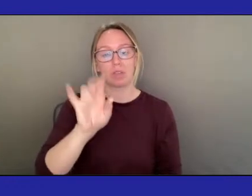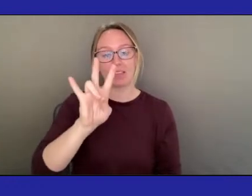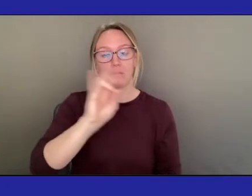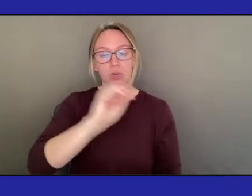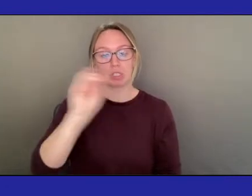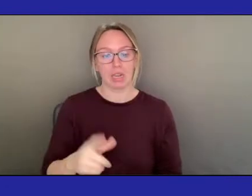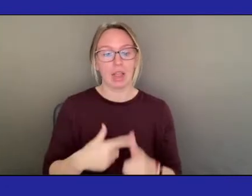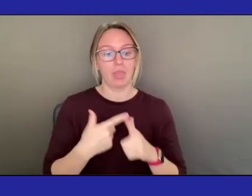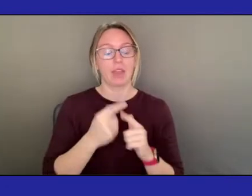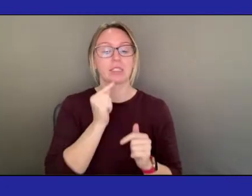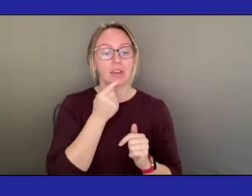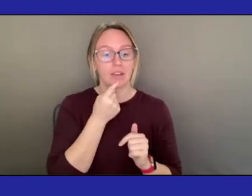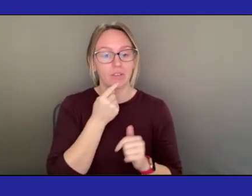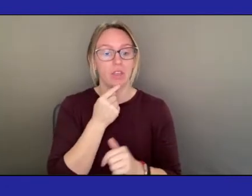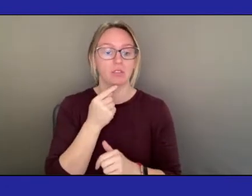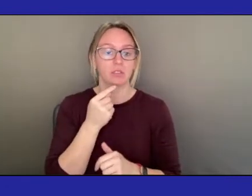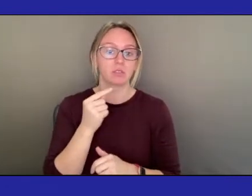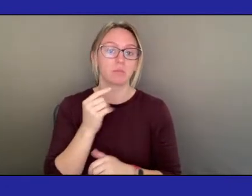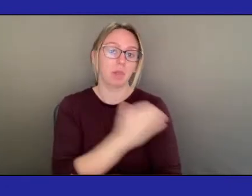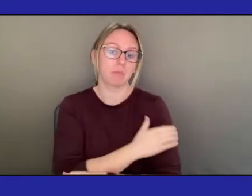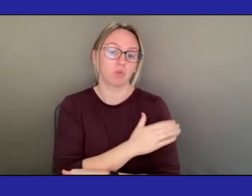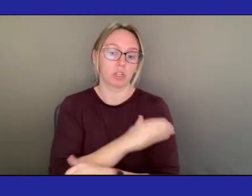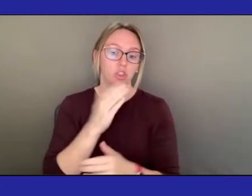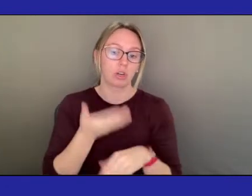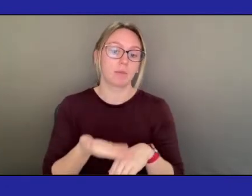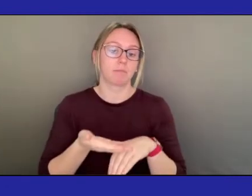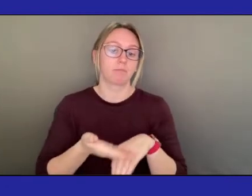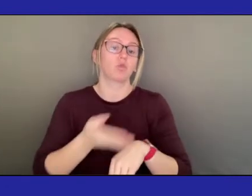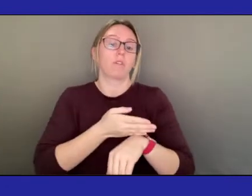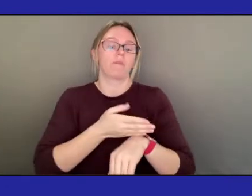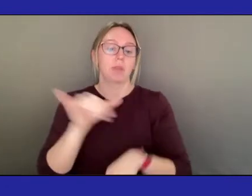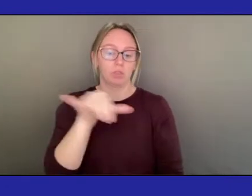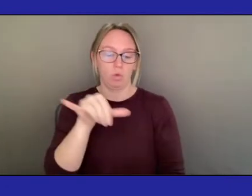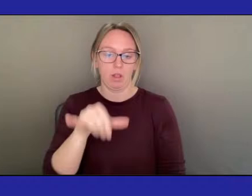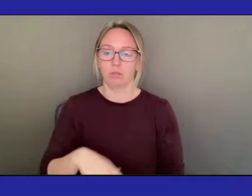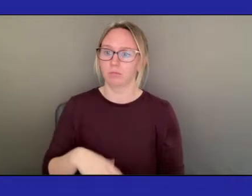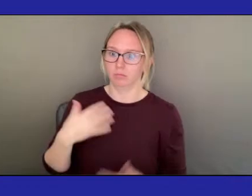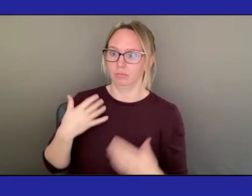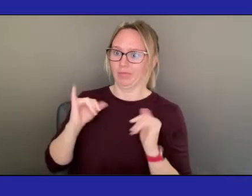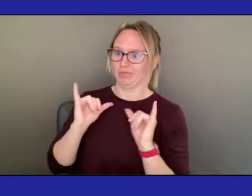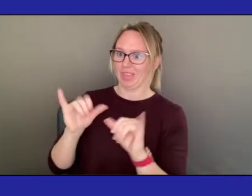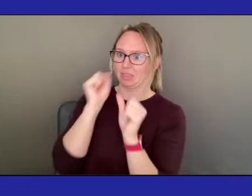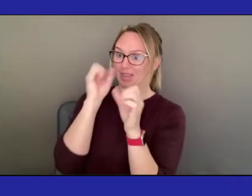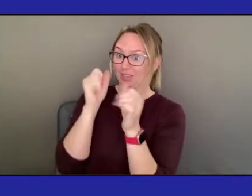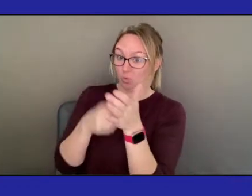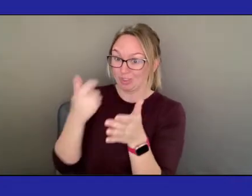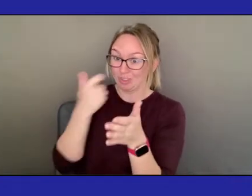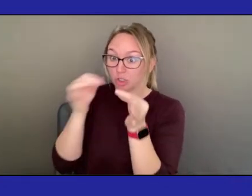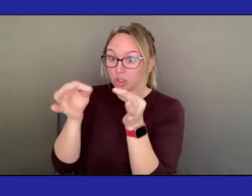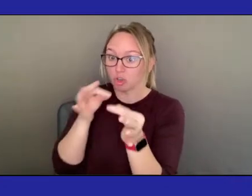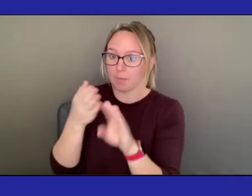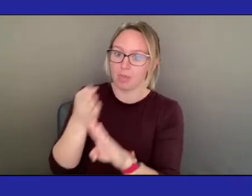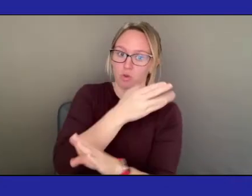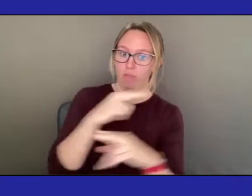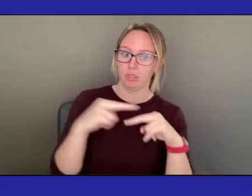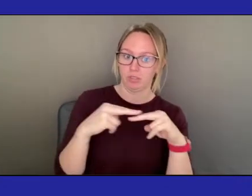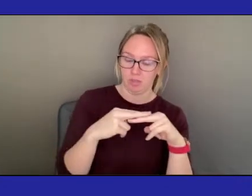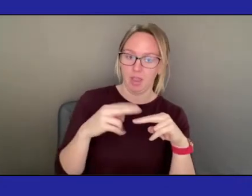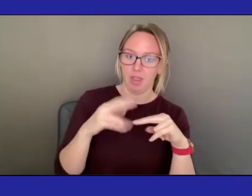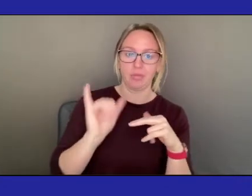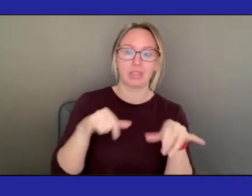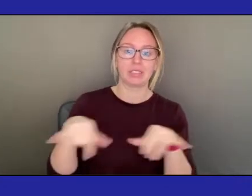well. So this is amazing. So what you described on the prior page, the standard of care,